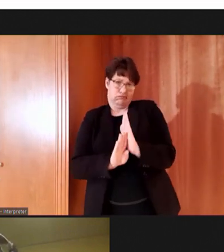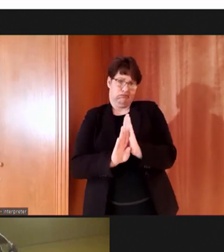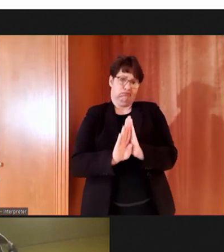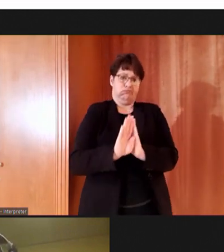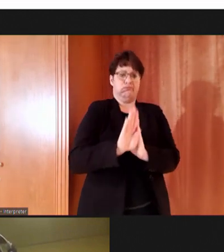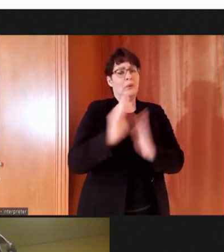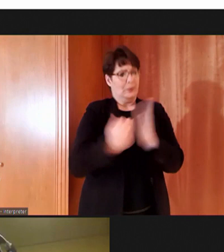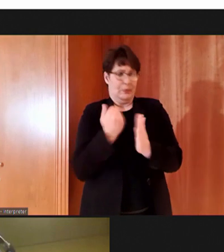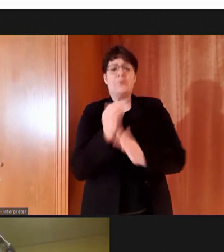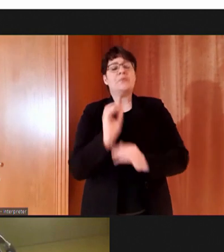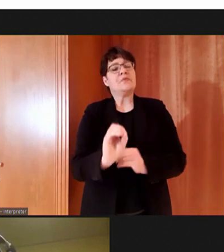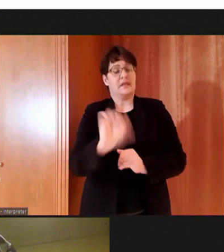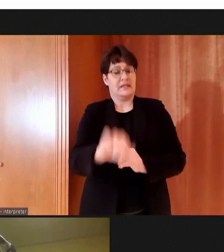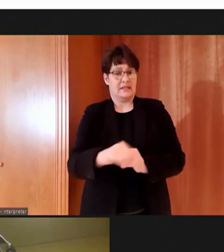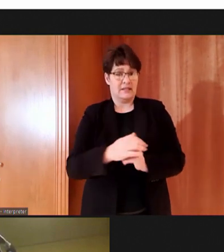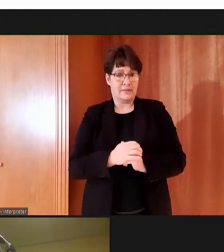is something that our